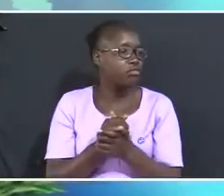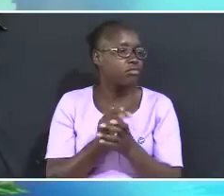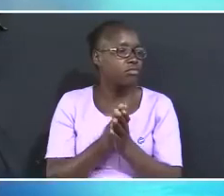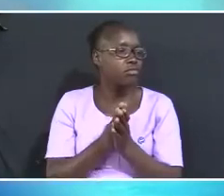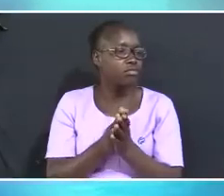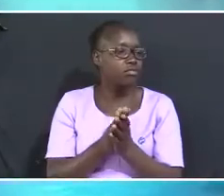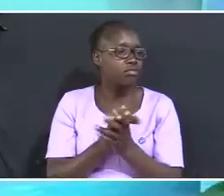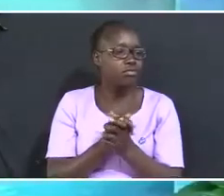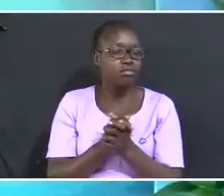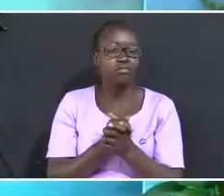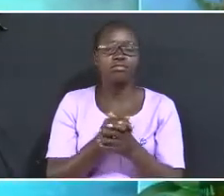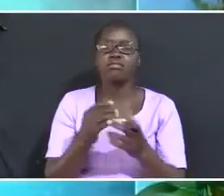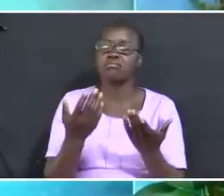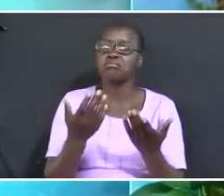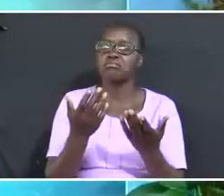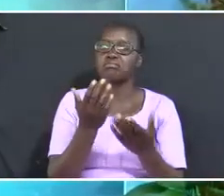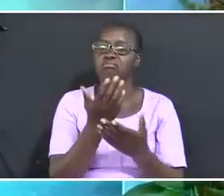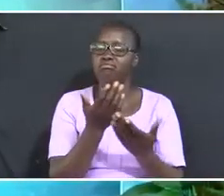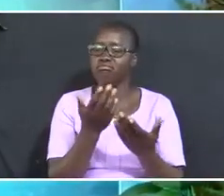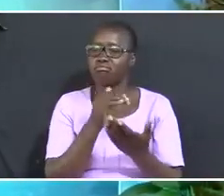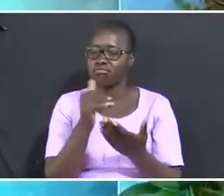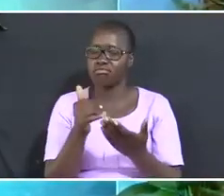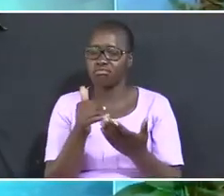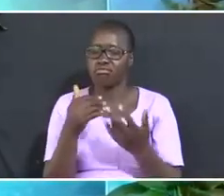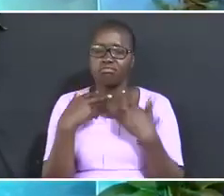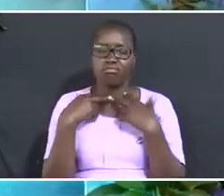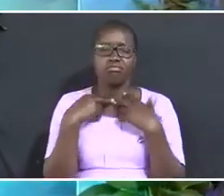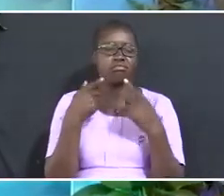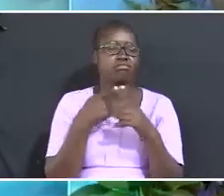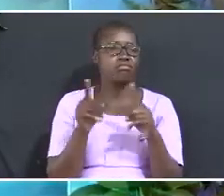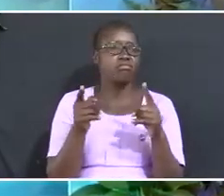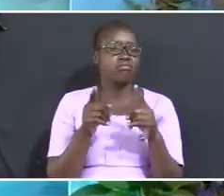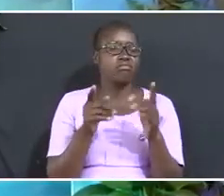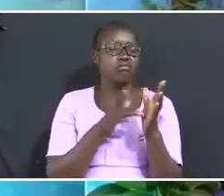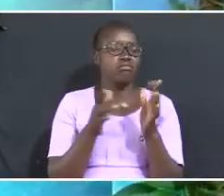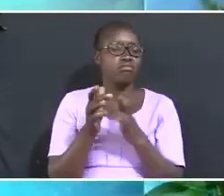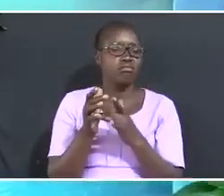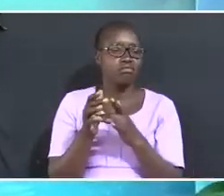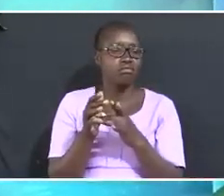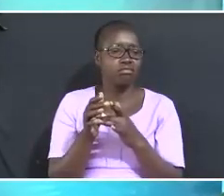denied they were not slaves. But in Jesus'